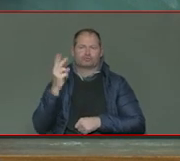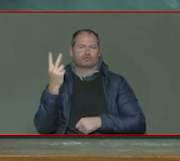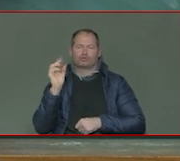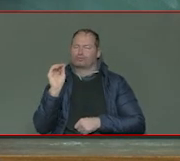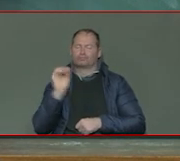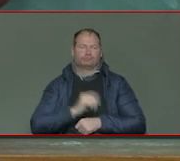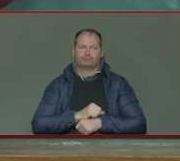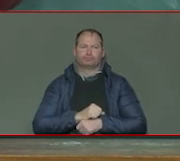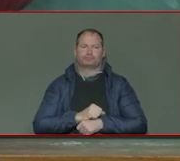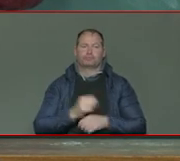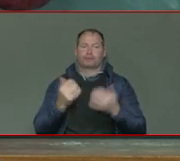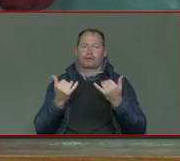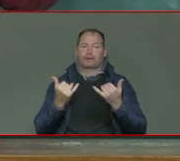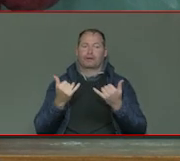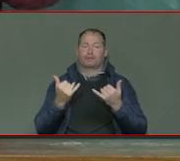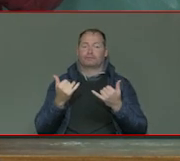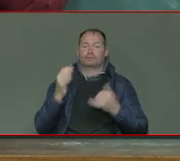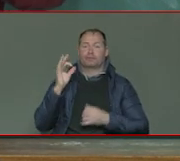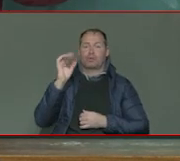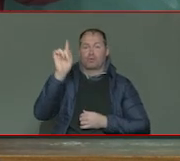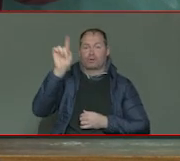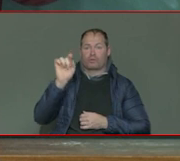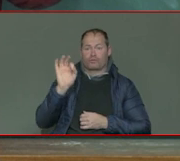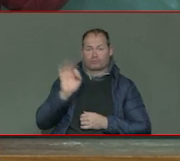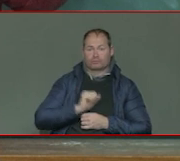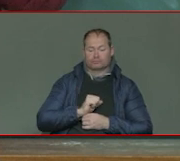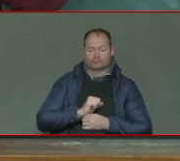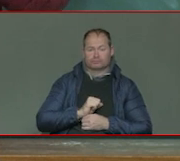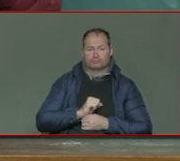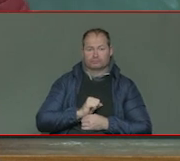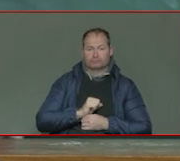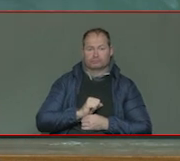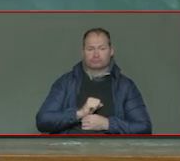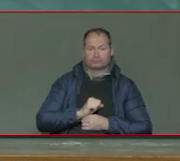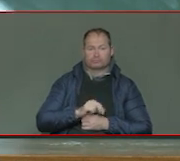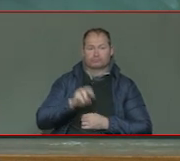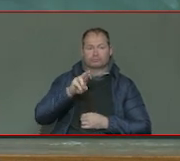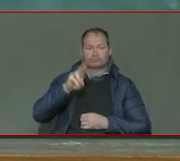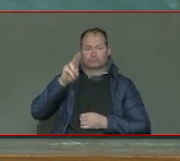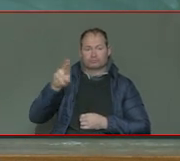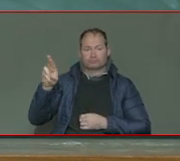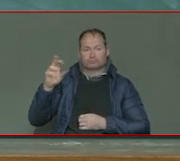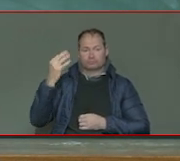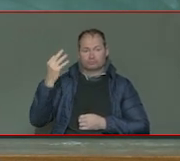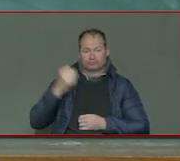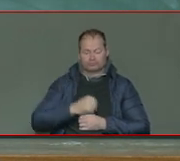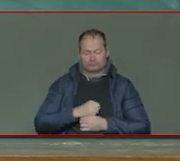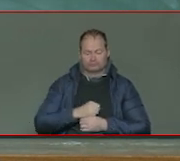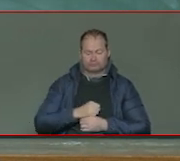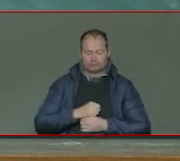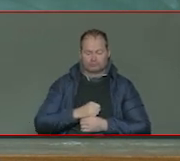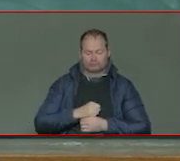power of a third, it is the cube root of x. Does everybody understand that?